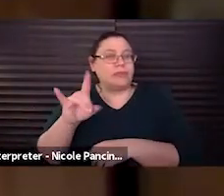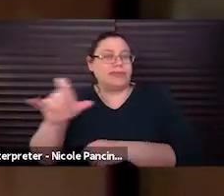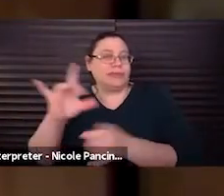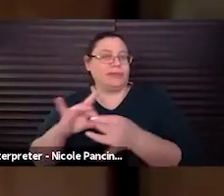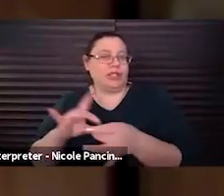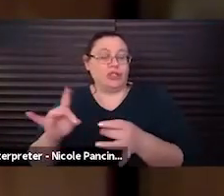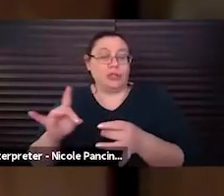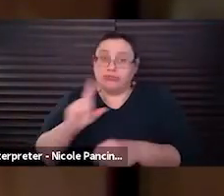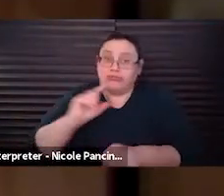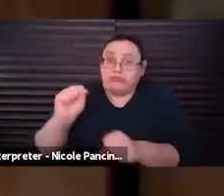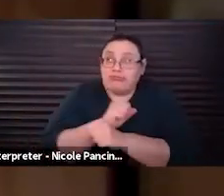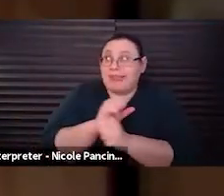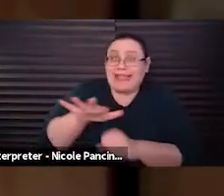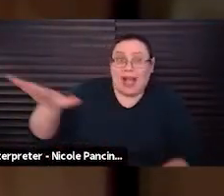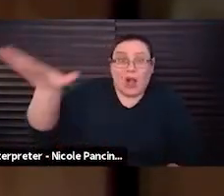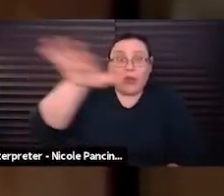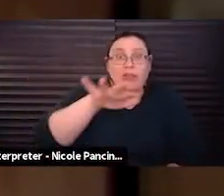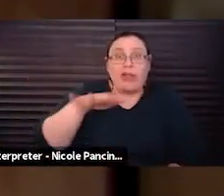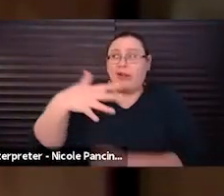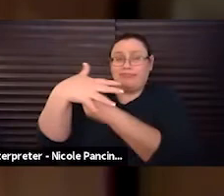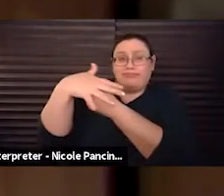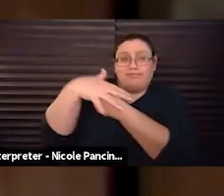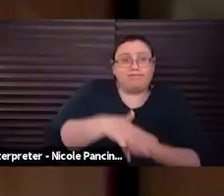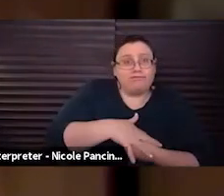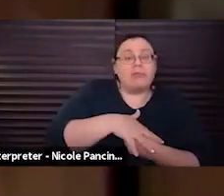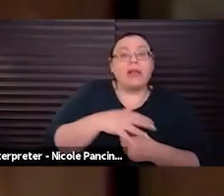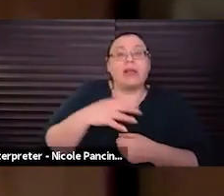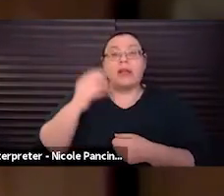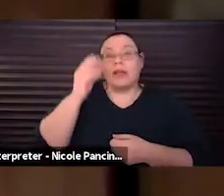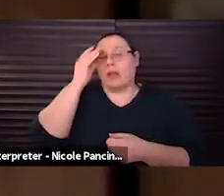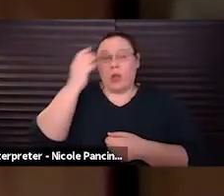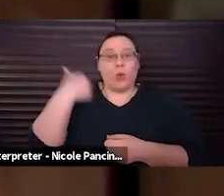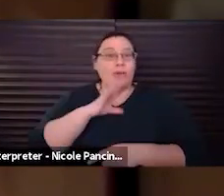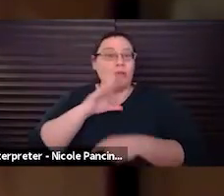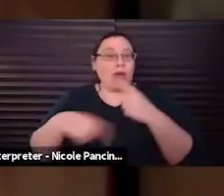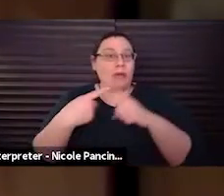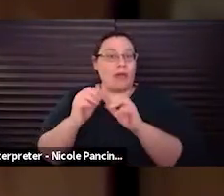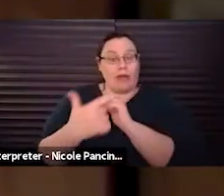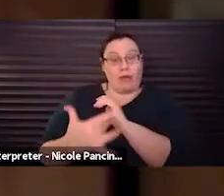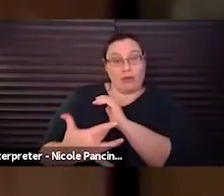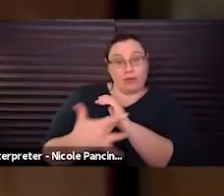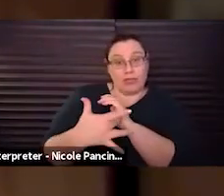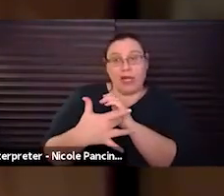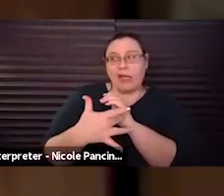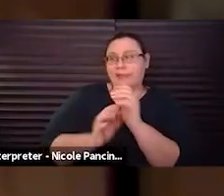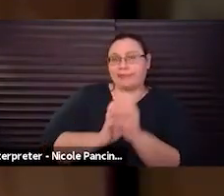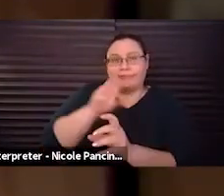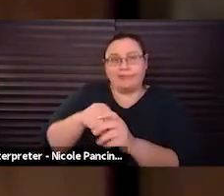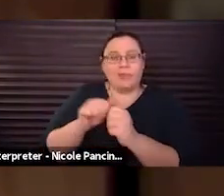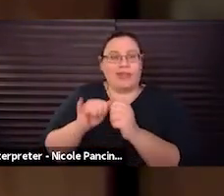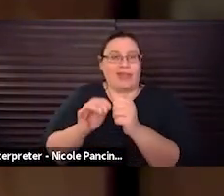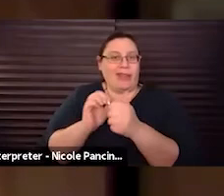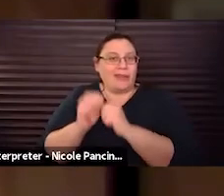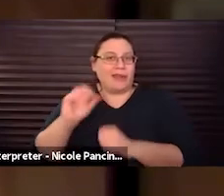It's real. It's out there, and it's oppressive. When we talk about how technology has played a role in this campaign,